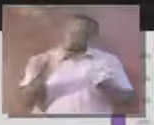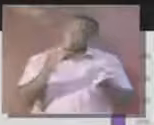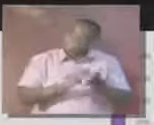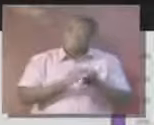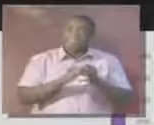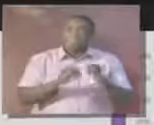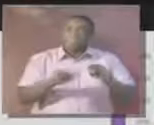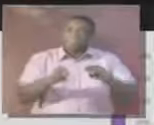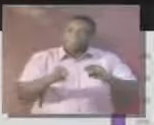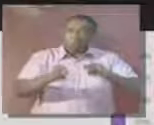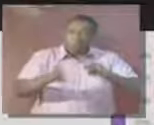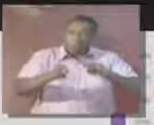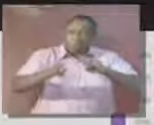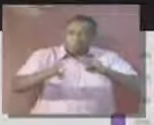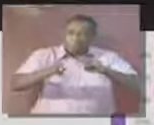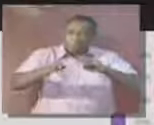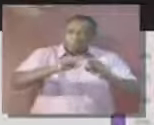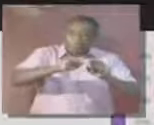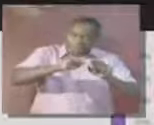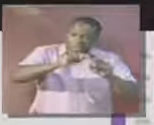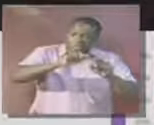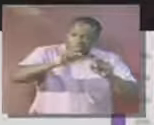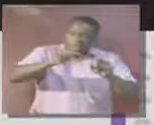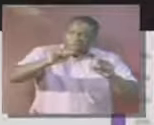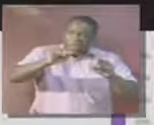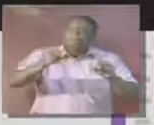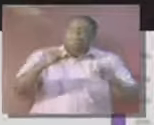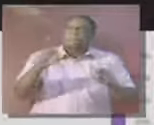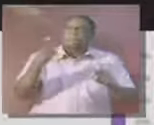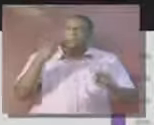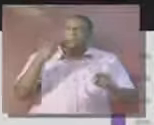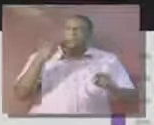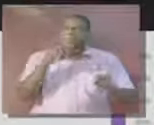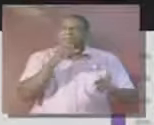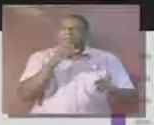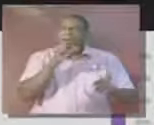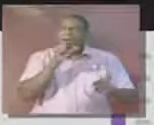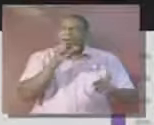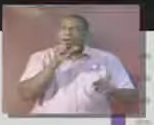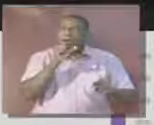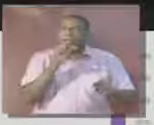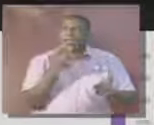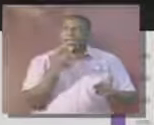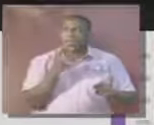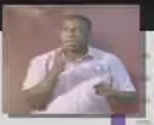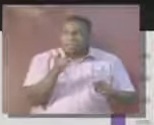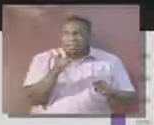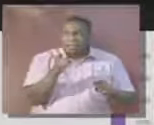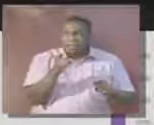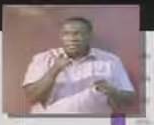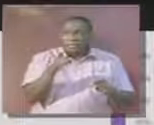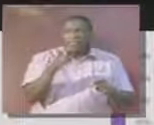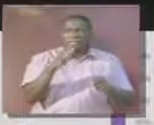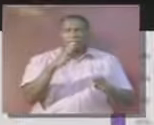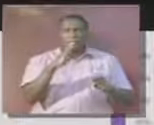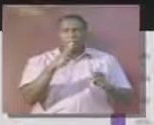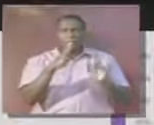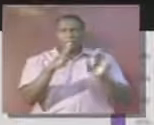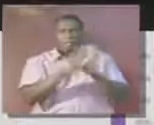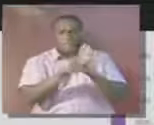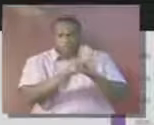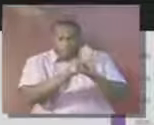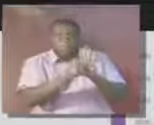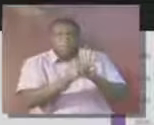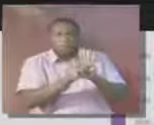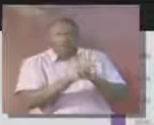and the background, that salmon-colored graph or area in the background, actually shows the